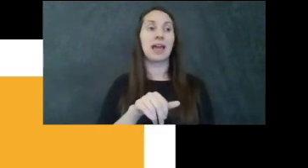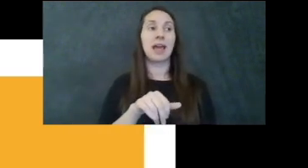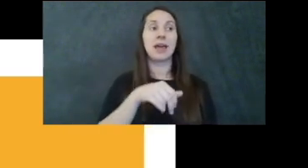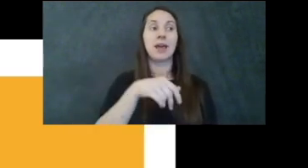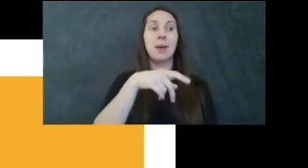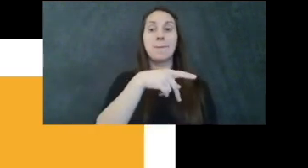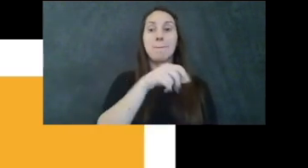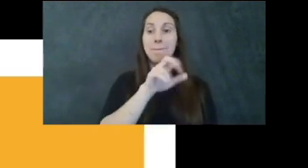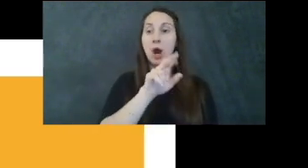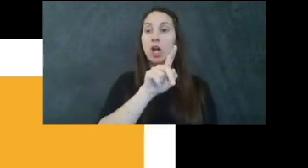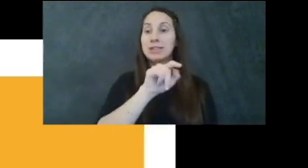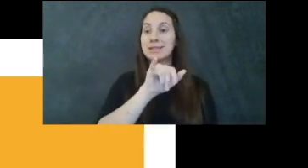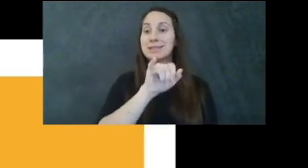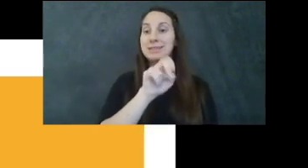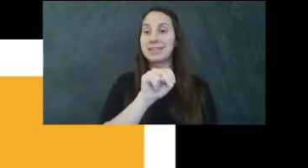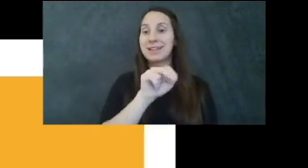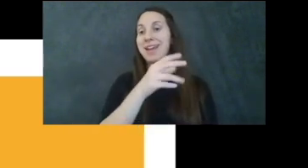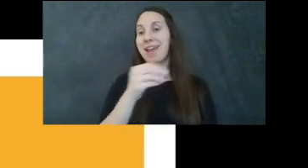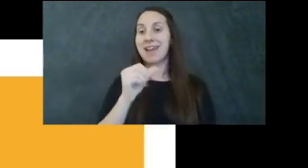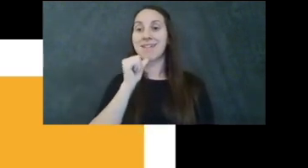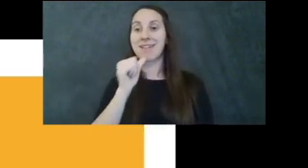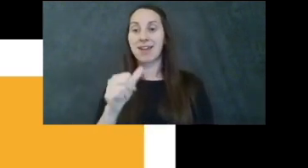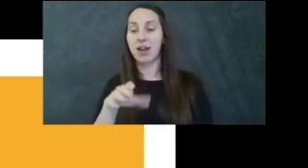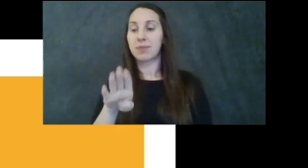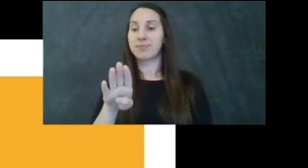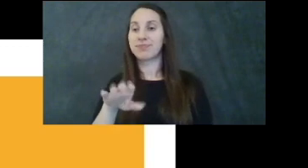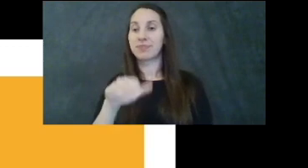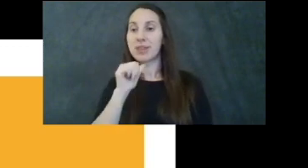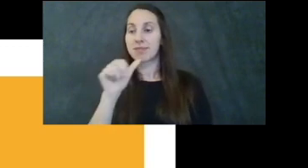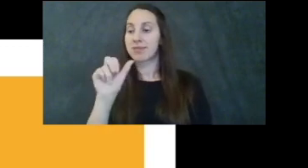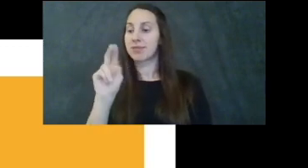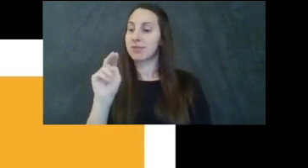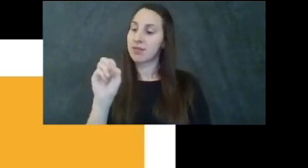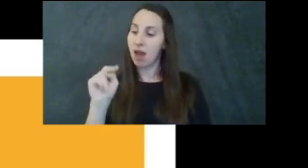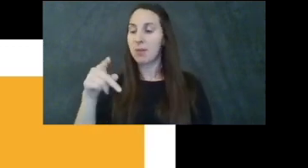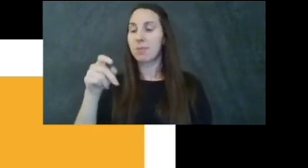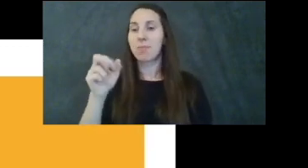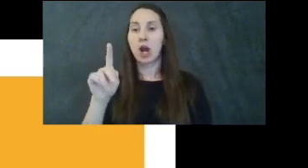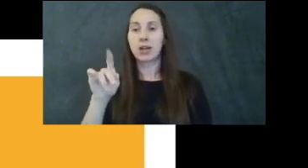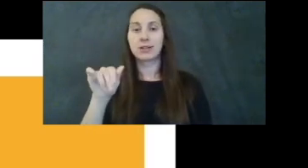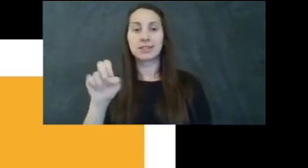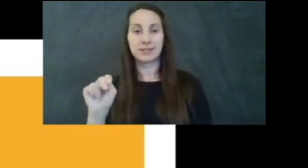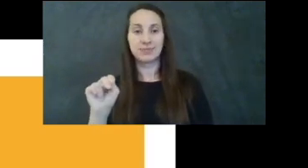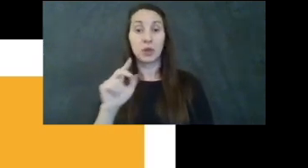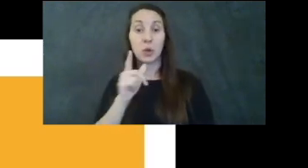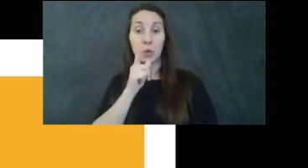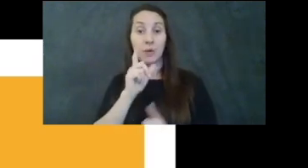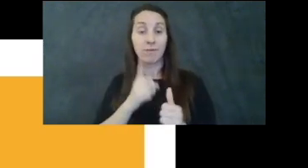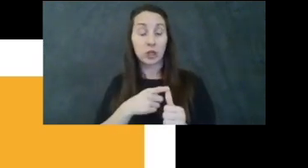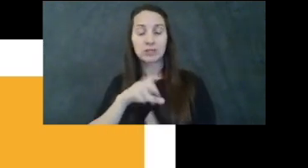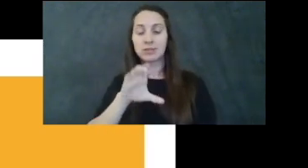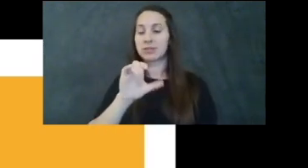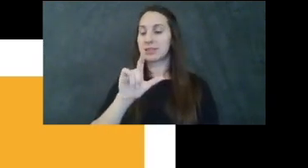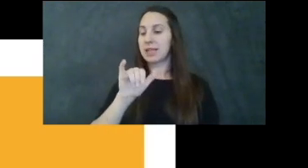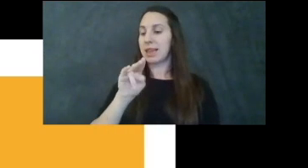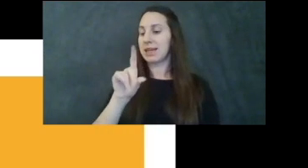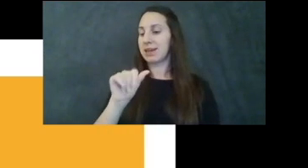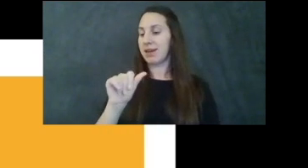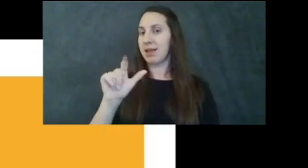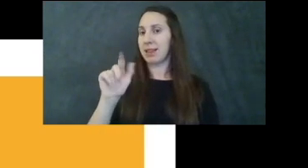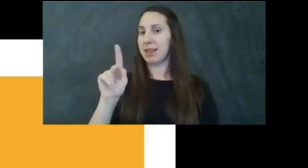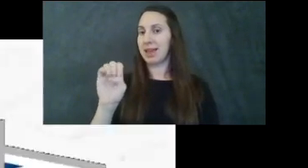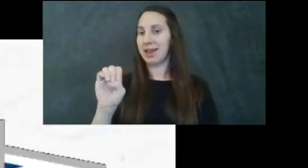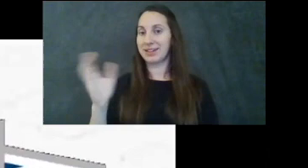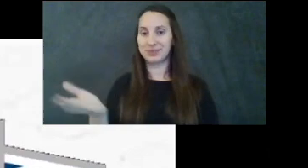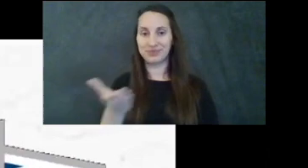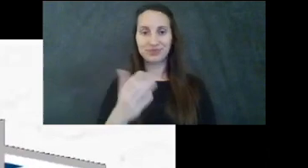volunteer group. So that will be the order to today. So Celinda Lake, you are up first. Thank you very much.